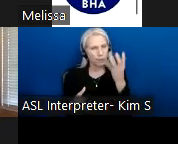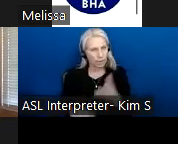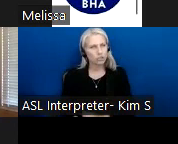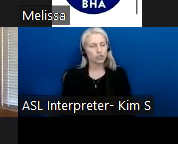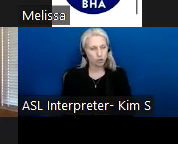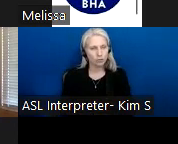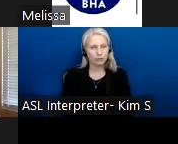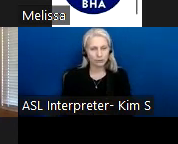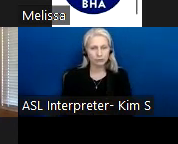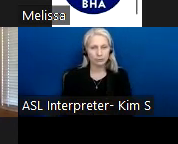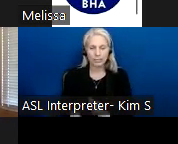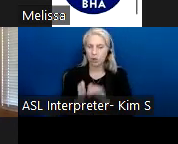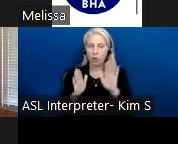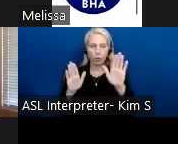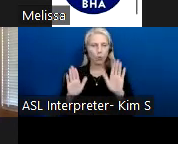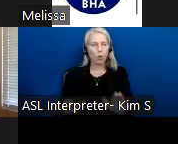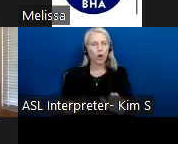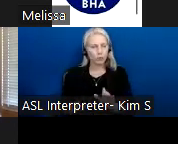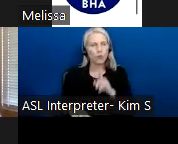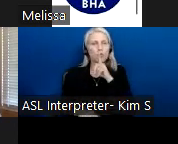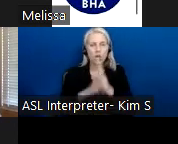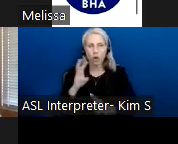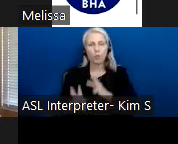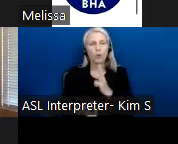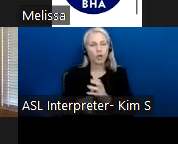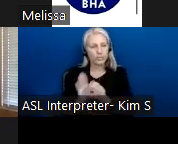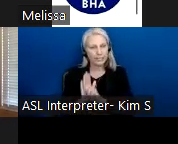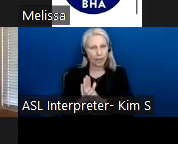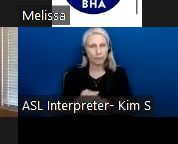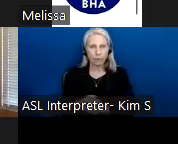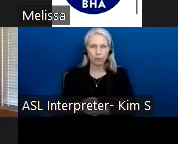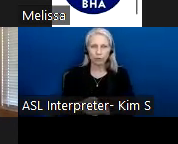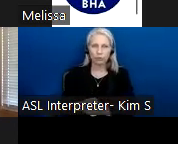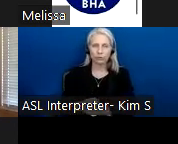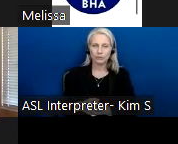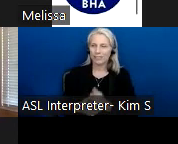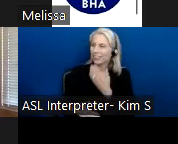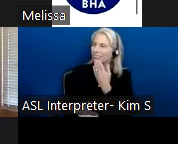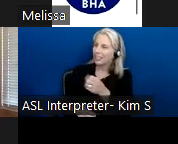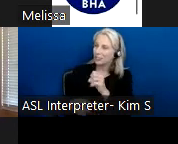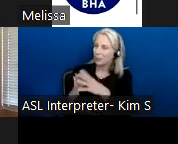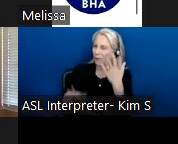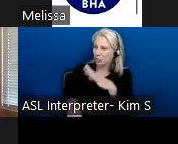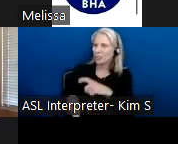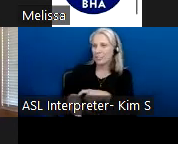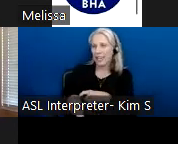and such a wonderful real world example. Thank you so much for your time.